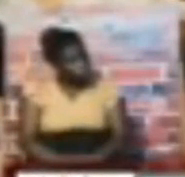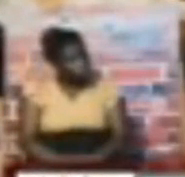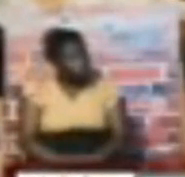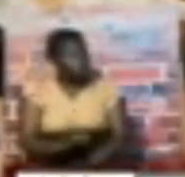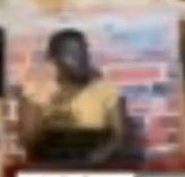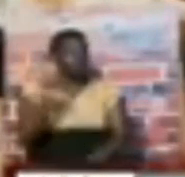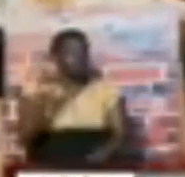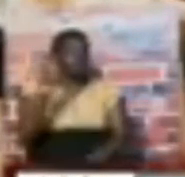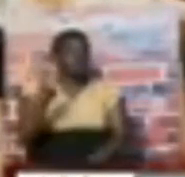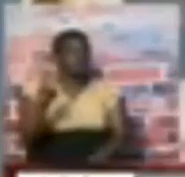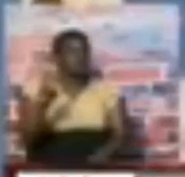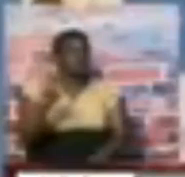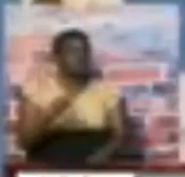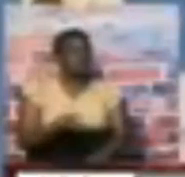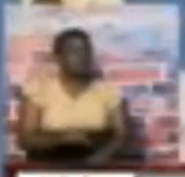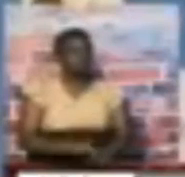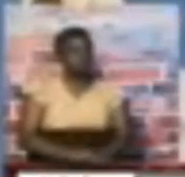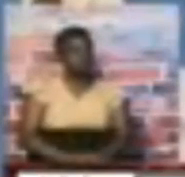Okay.